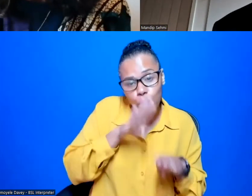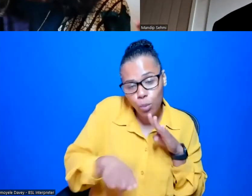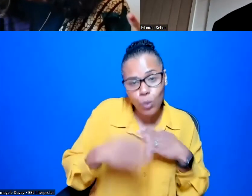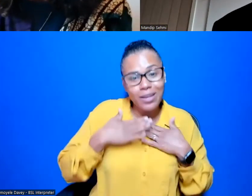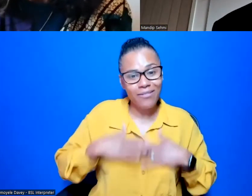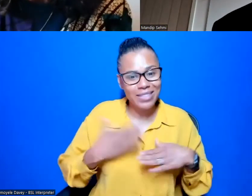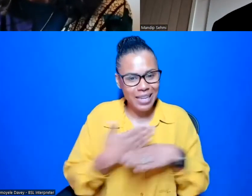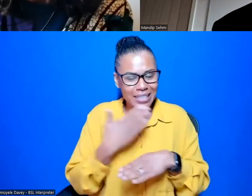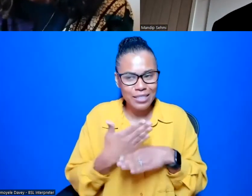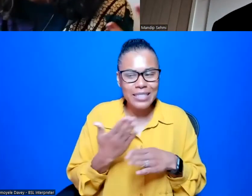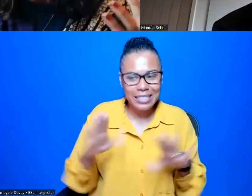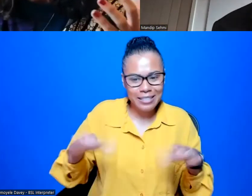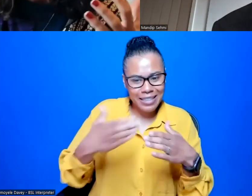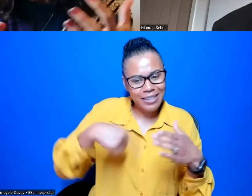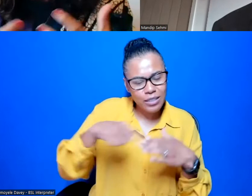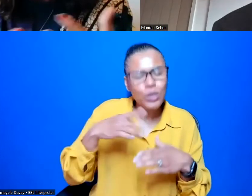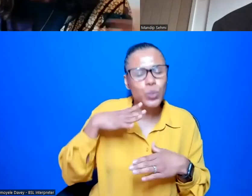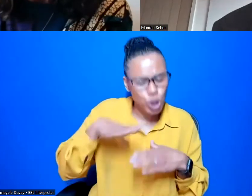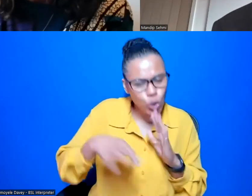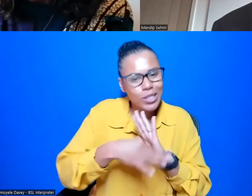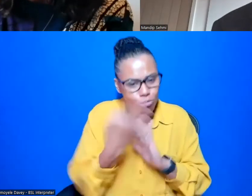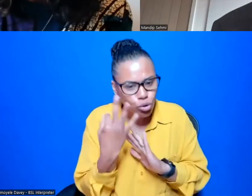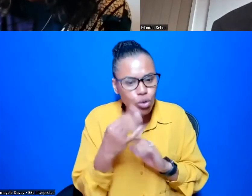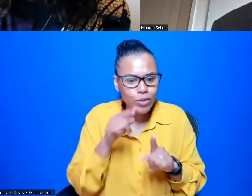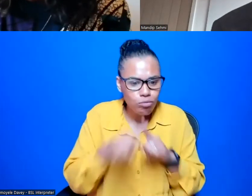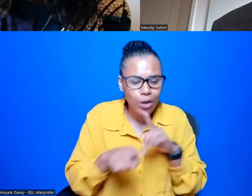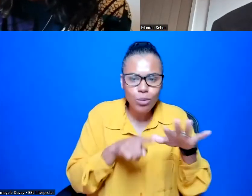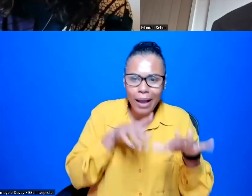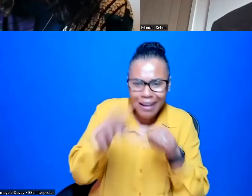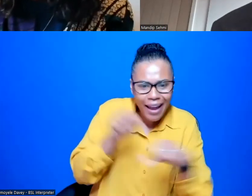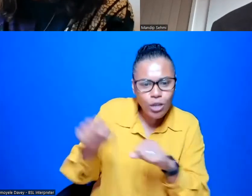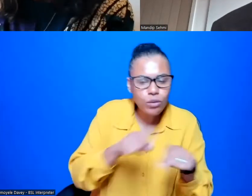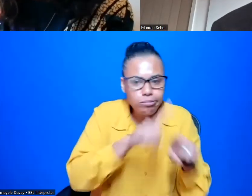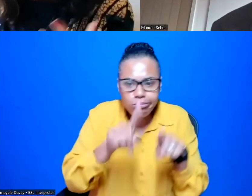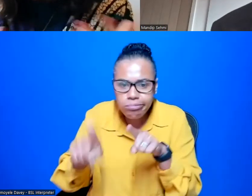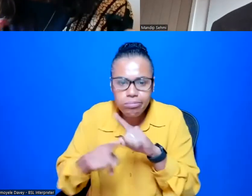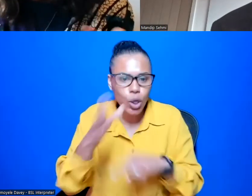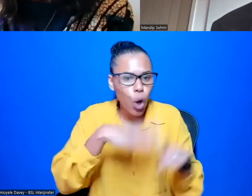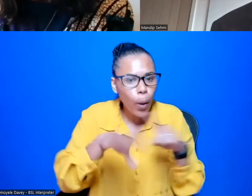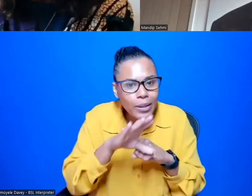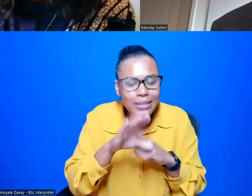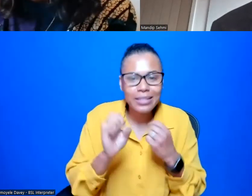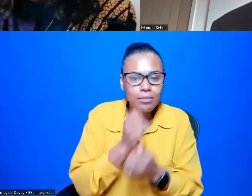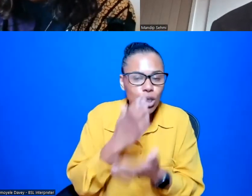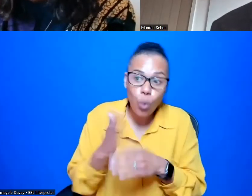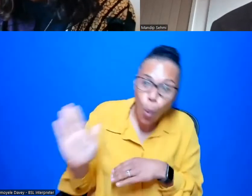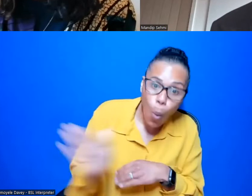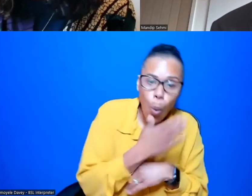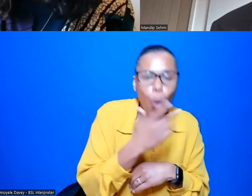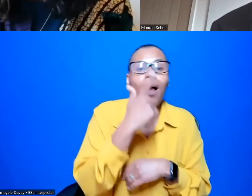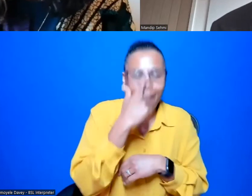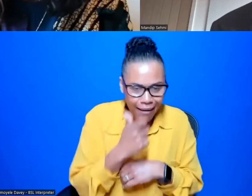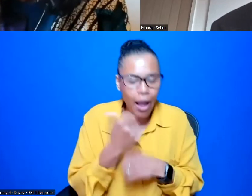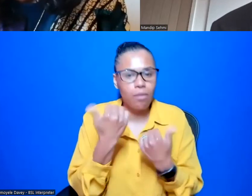needs to do better in terms of engaging with a variety of different communities to ensure that everybody is able to access sport. And as